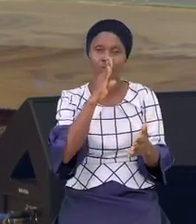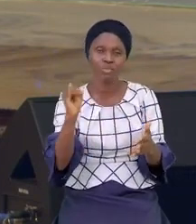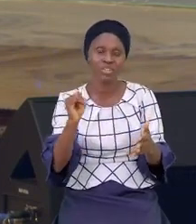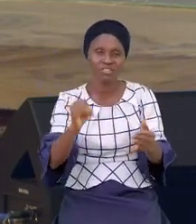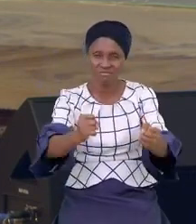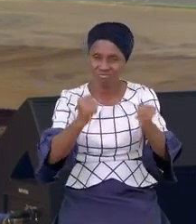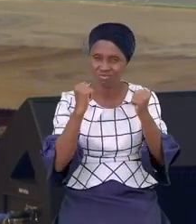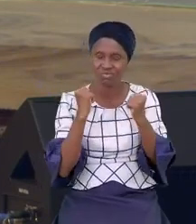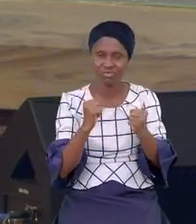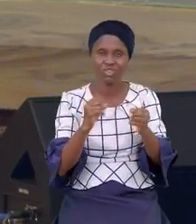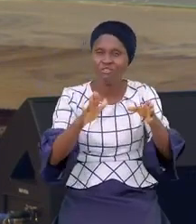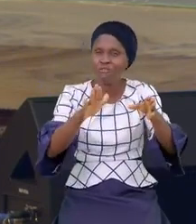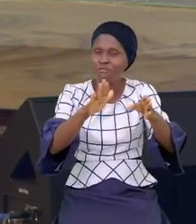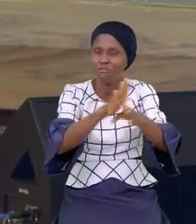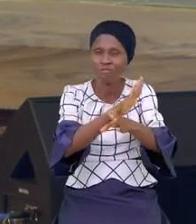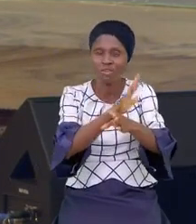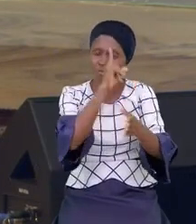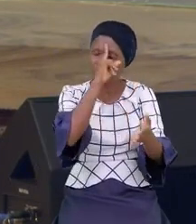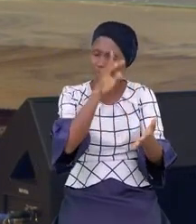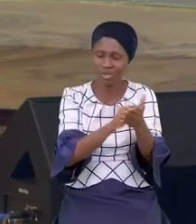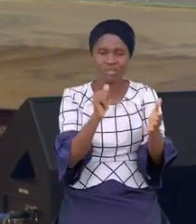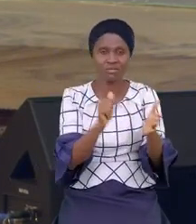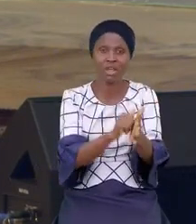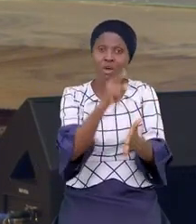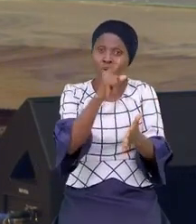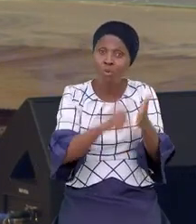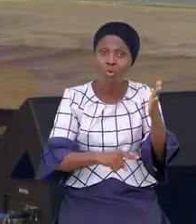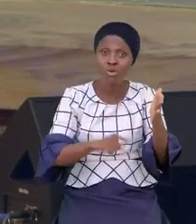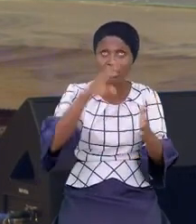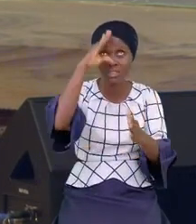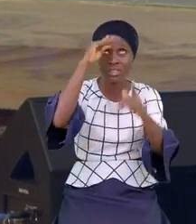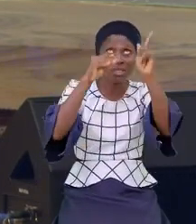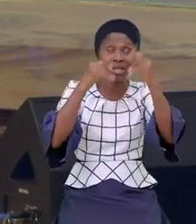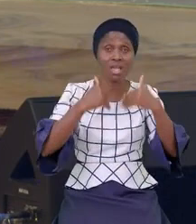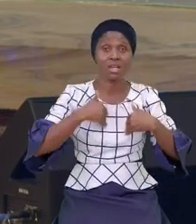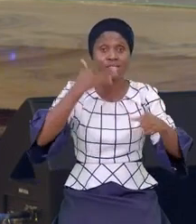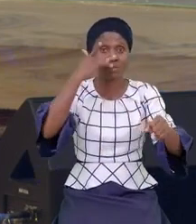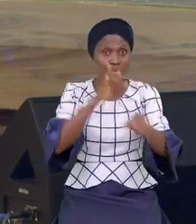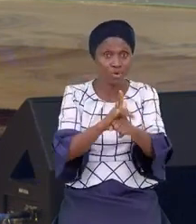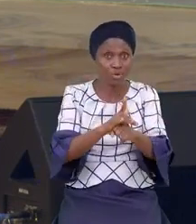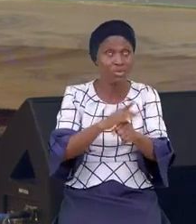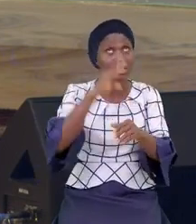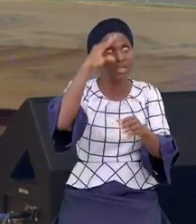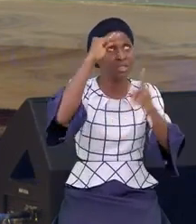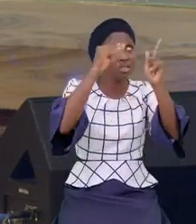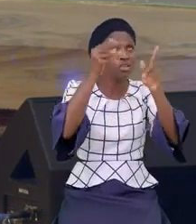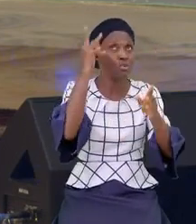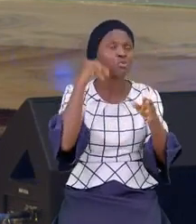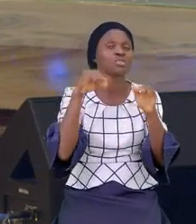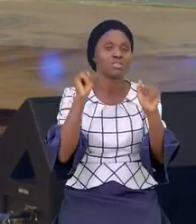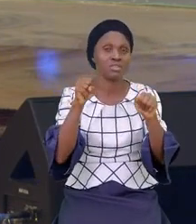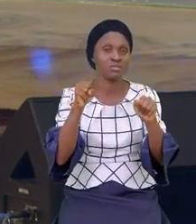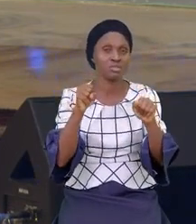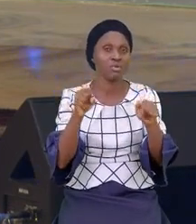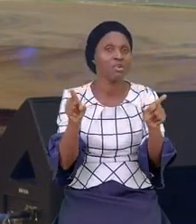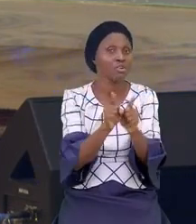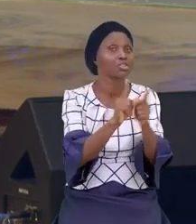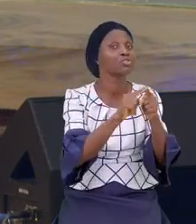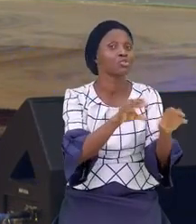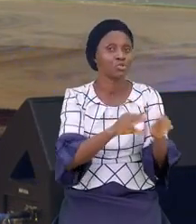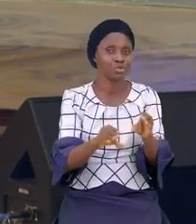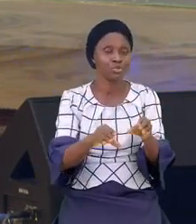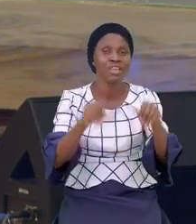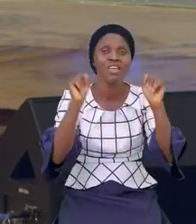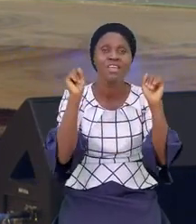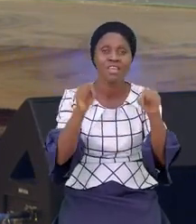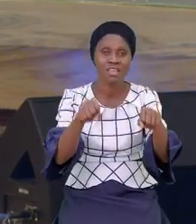that what he had promised, he was able also to perform. Able